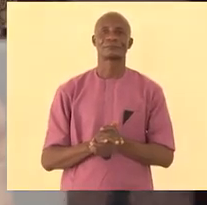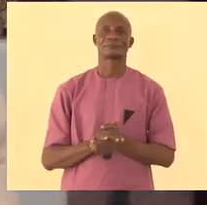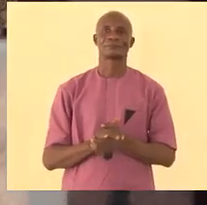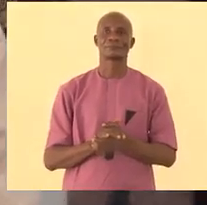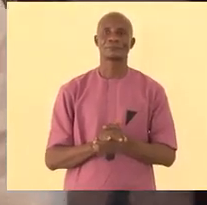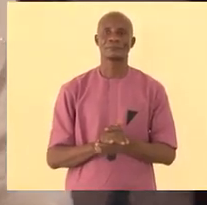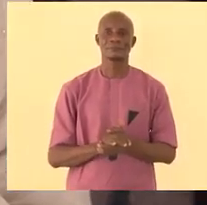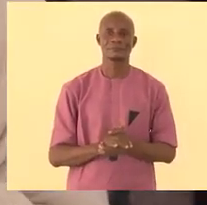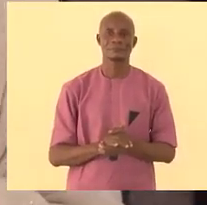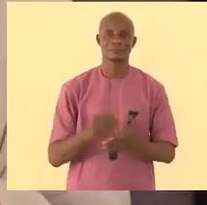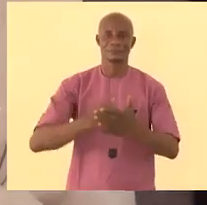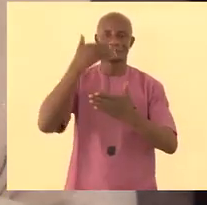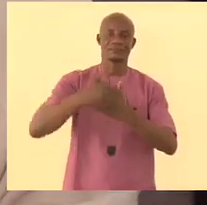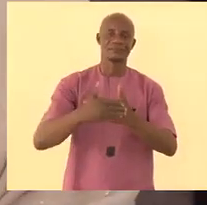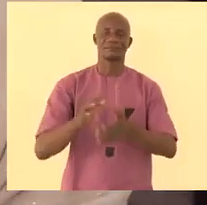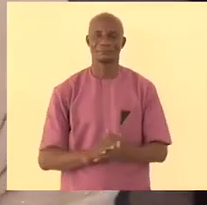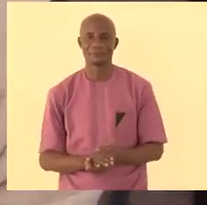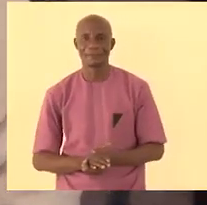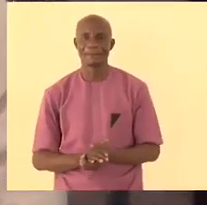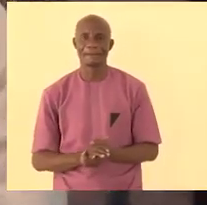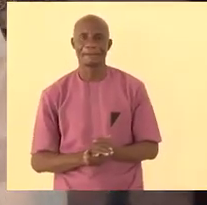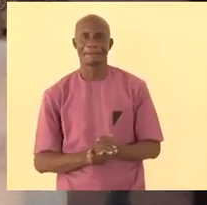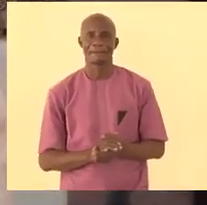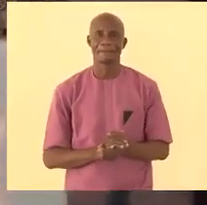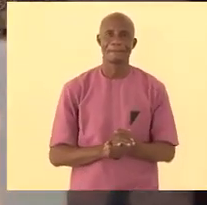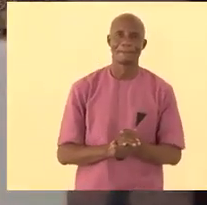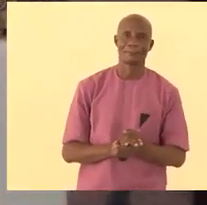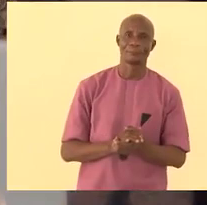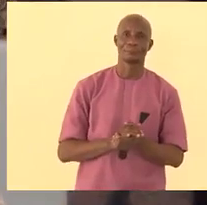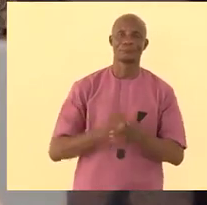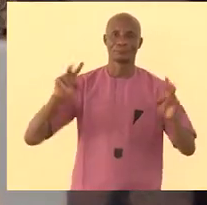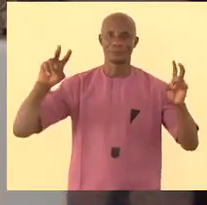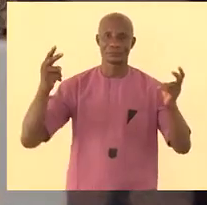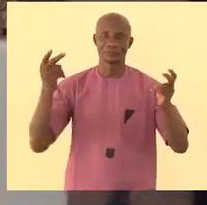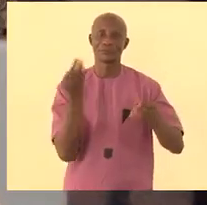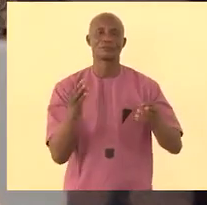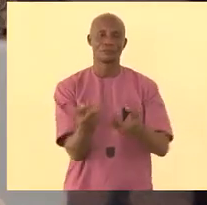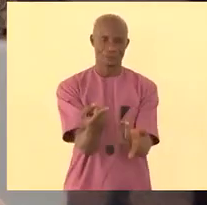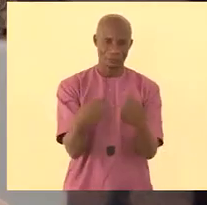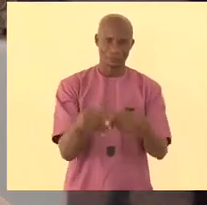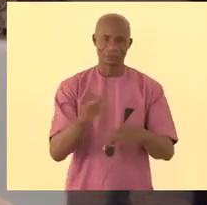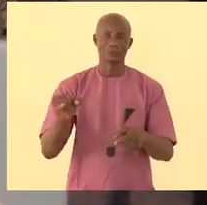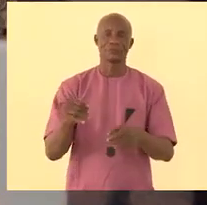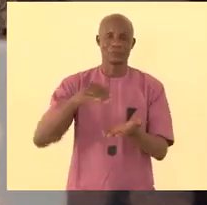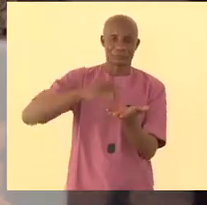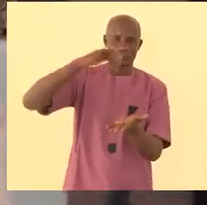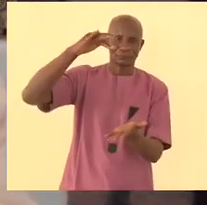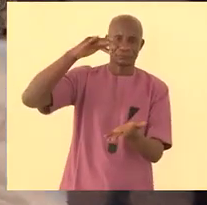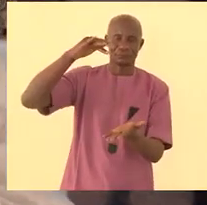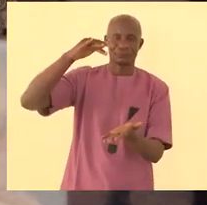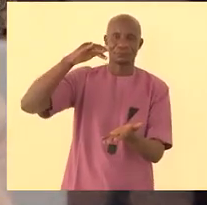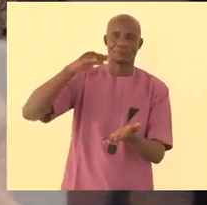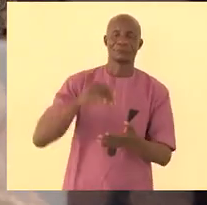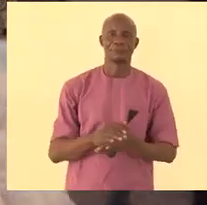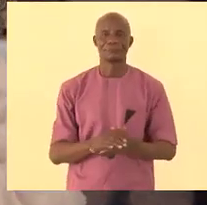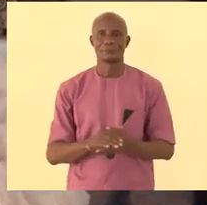The next is the theme of the coming glory of Christ. He says he will be